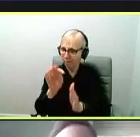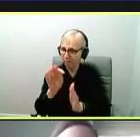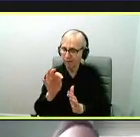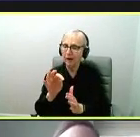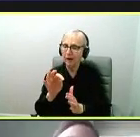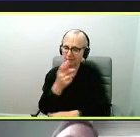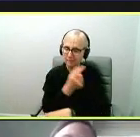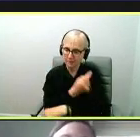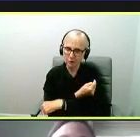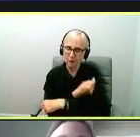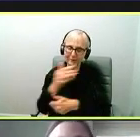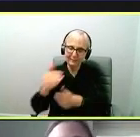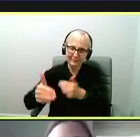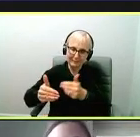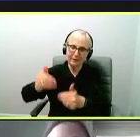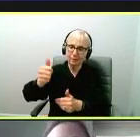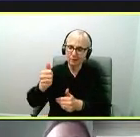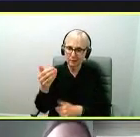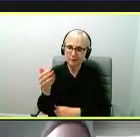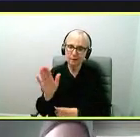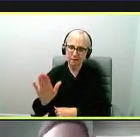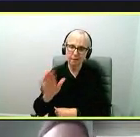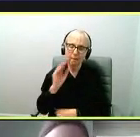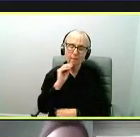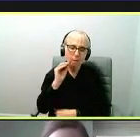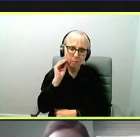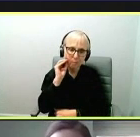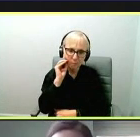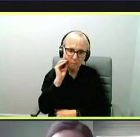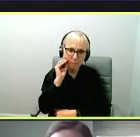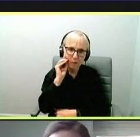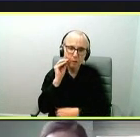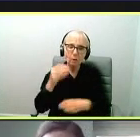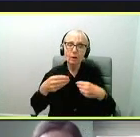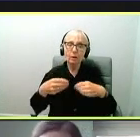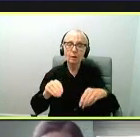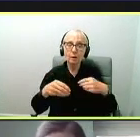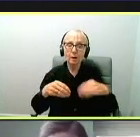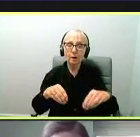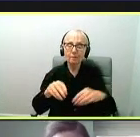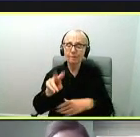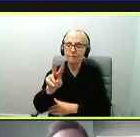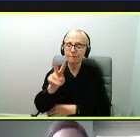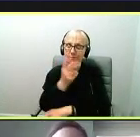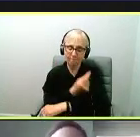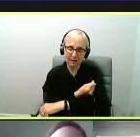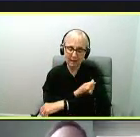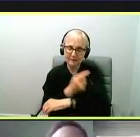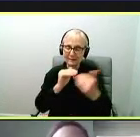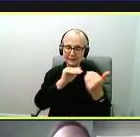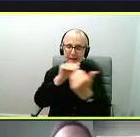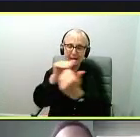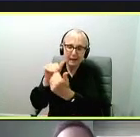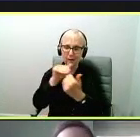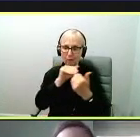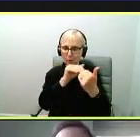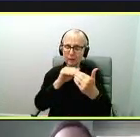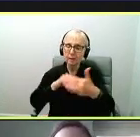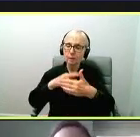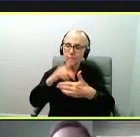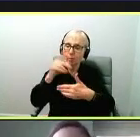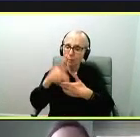them. We are also marketing our Champions for Vaccine Equity program. Again, this is a program that